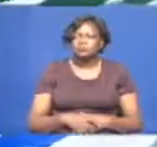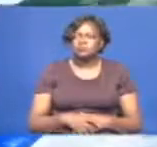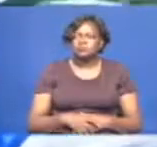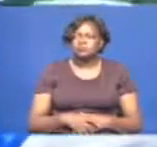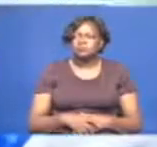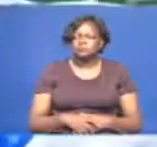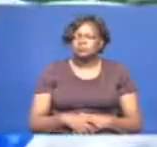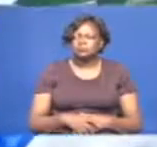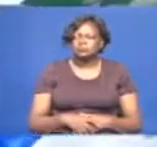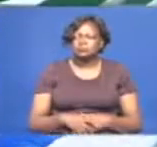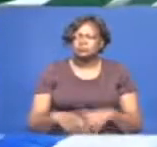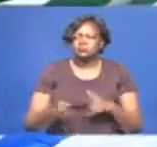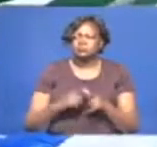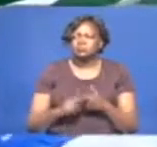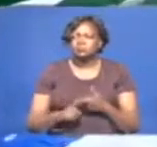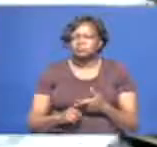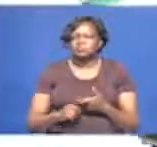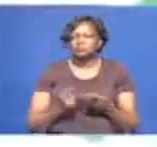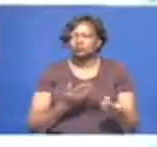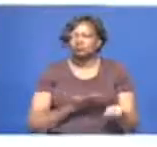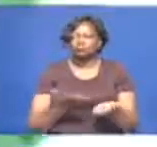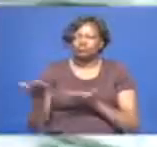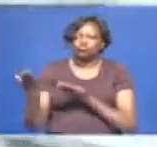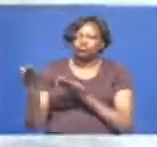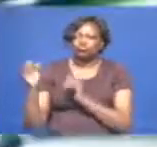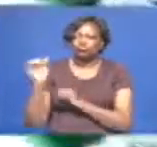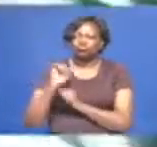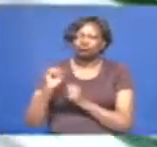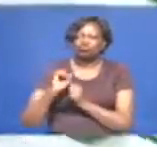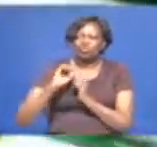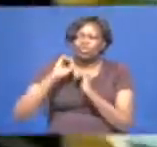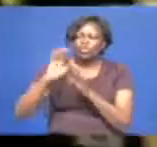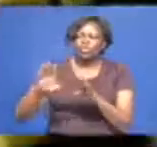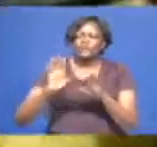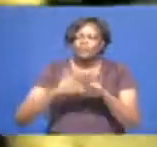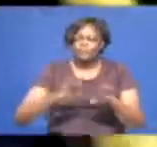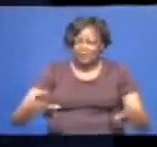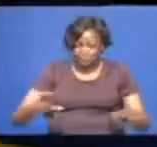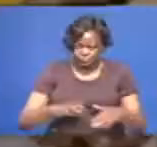From here, they are ferried to transport to be deployed to the market.